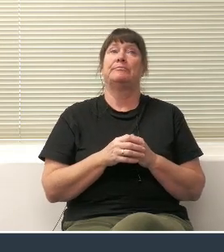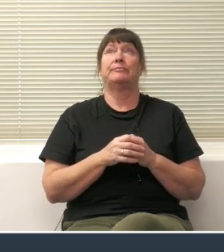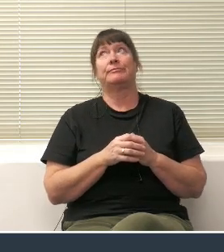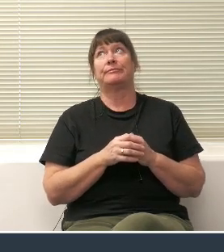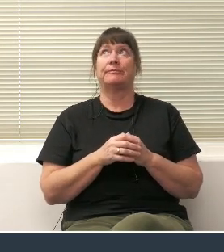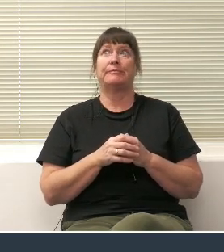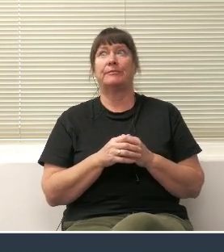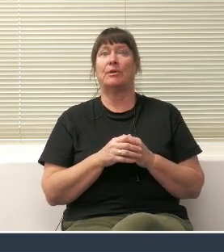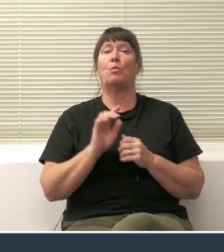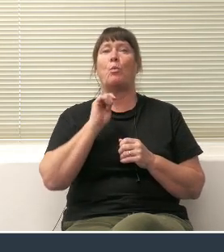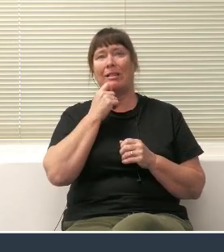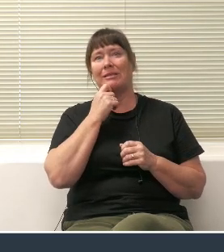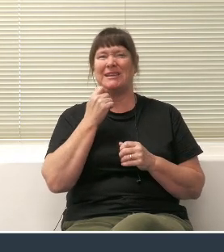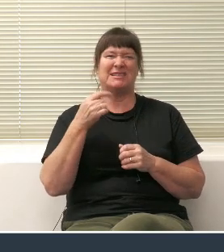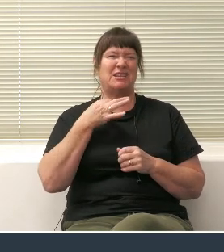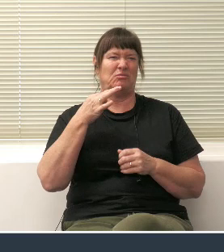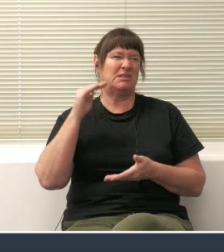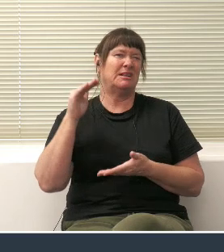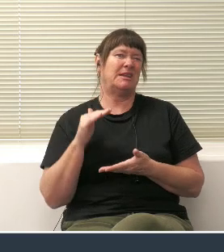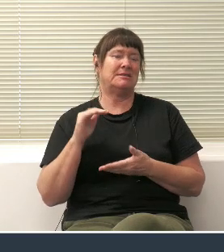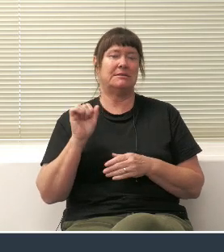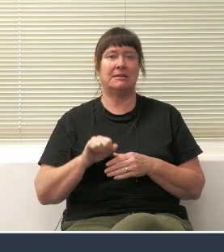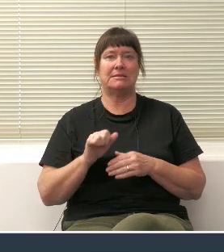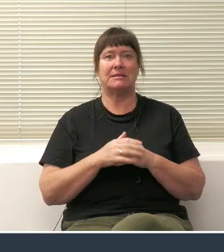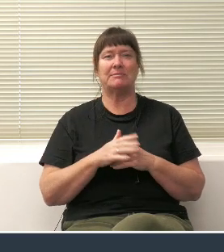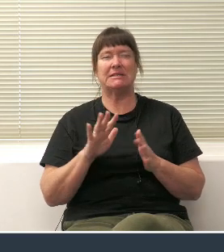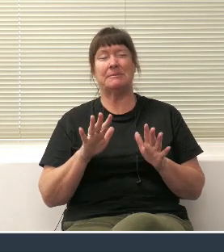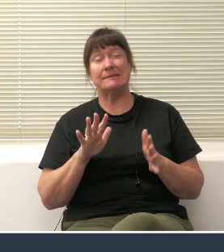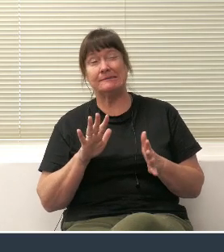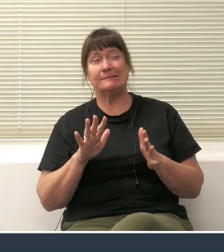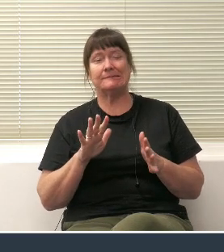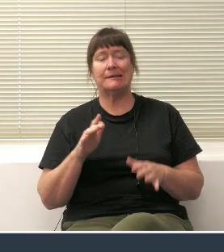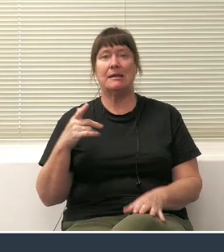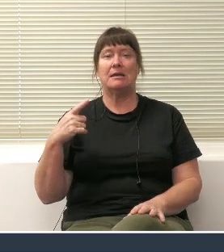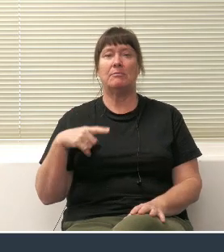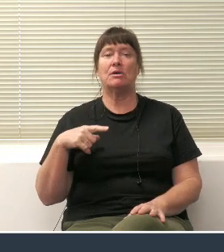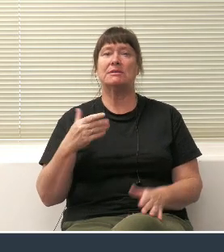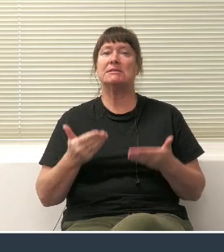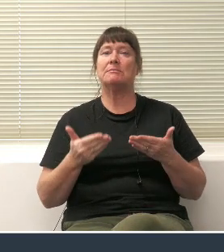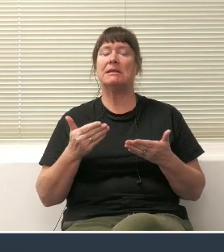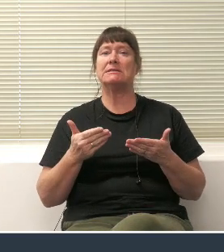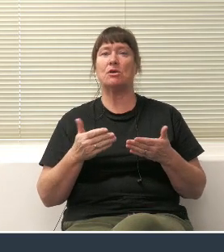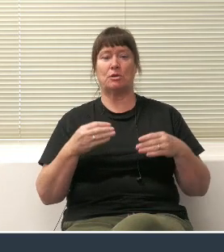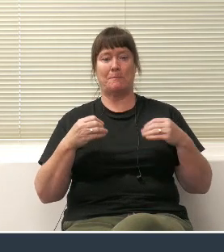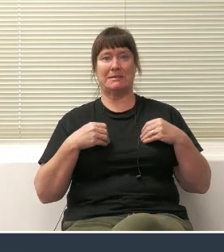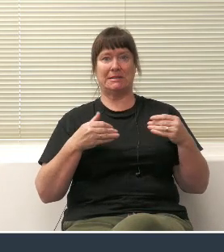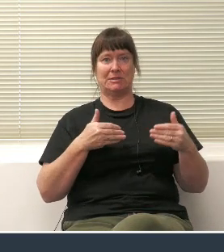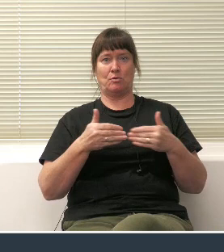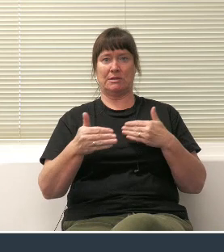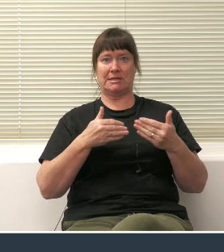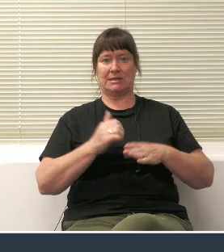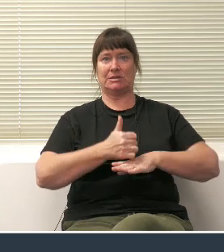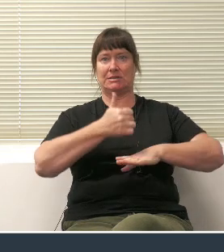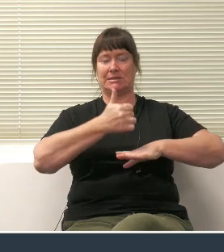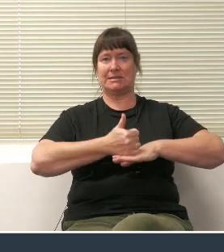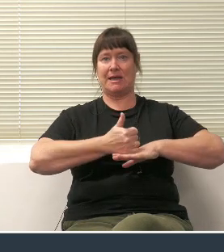That would certainly reduce the risk. I just hesitate because depending on the commercial arrangement that was put in